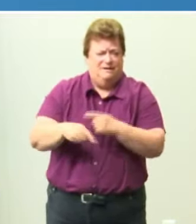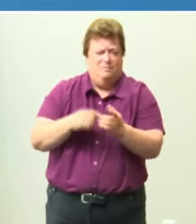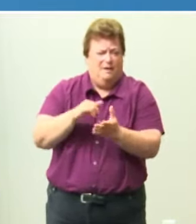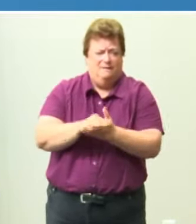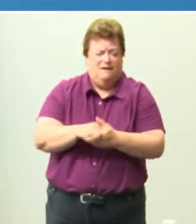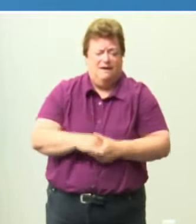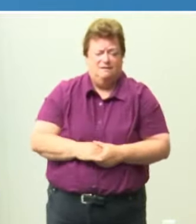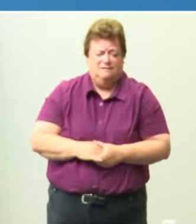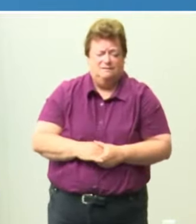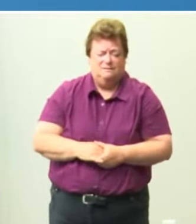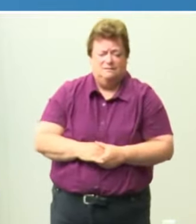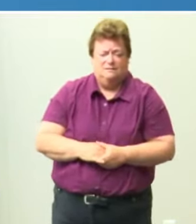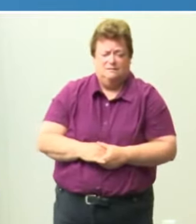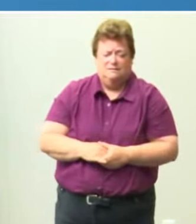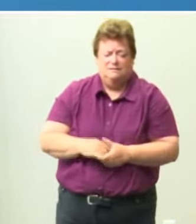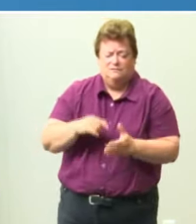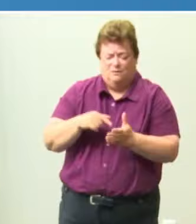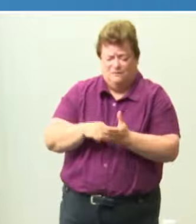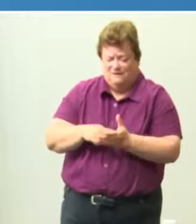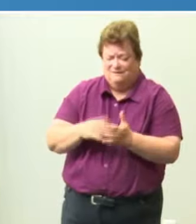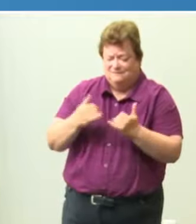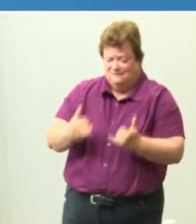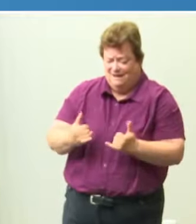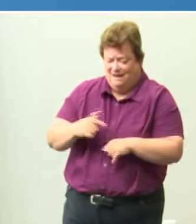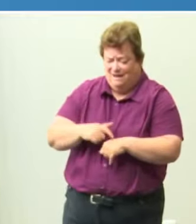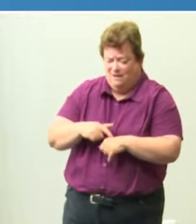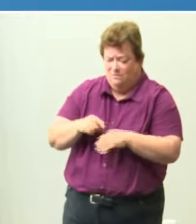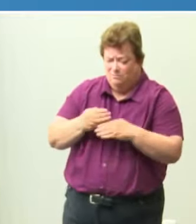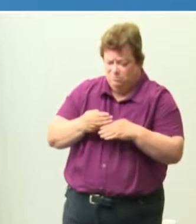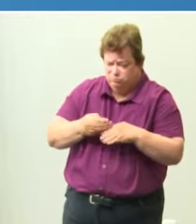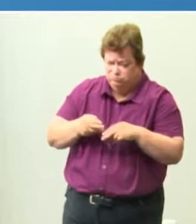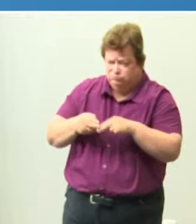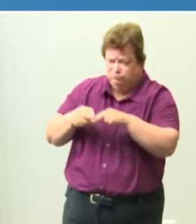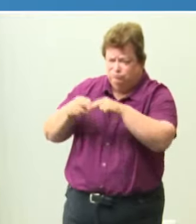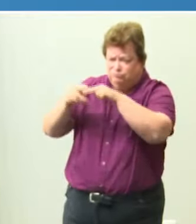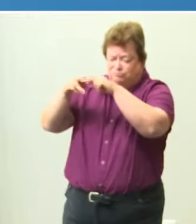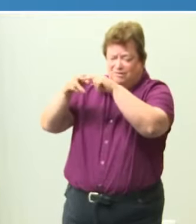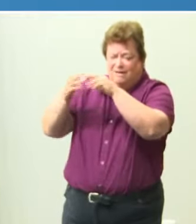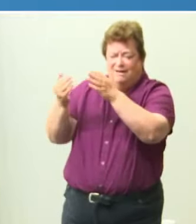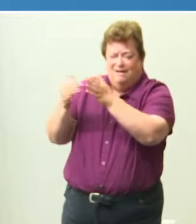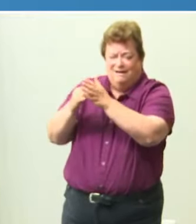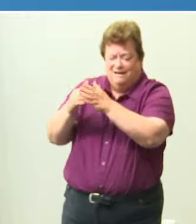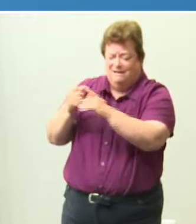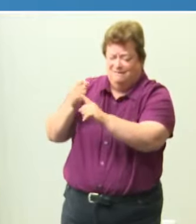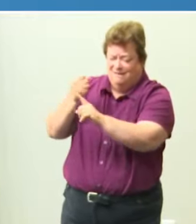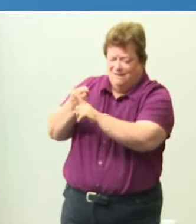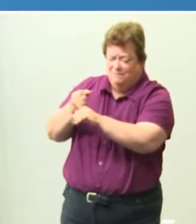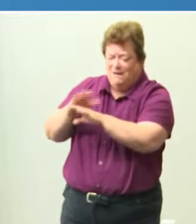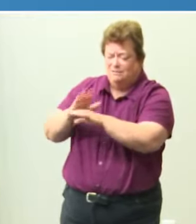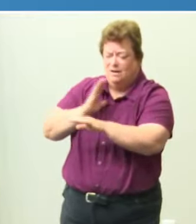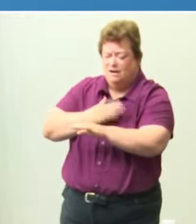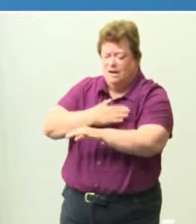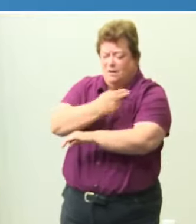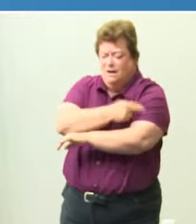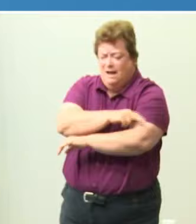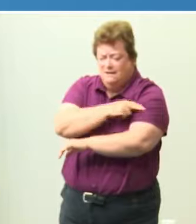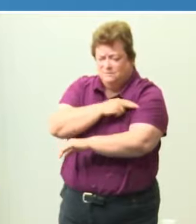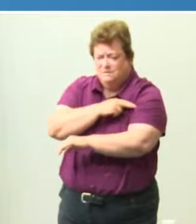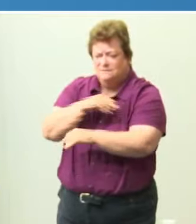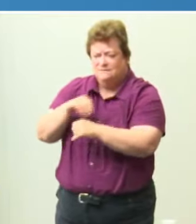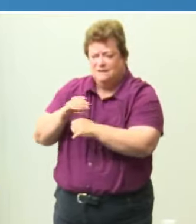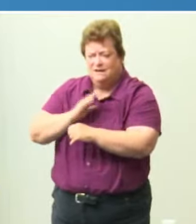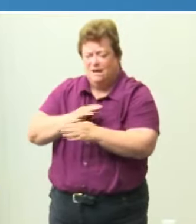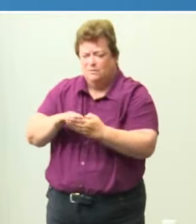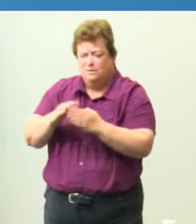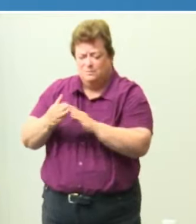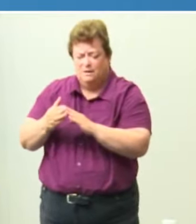so this surge and the impact this is having on our healthcare system and our community